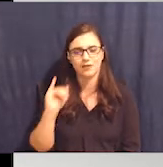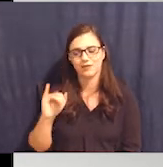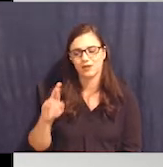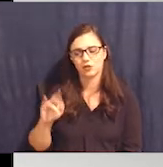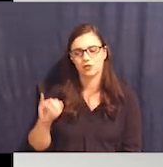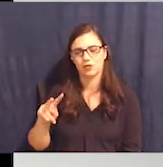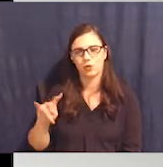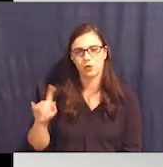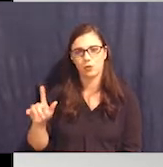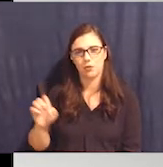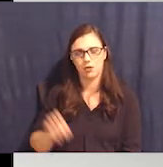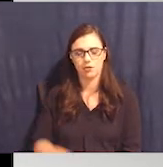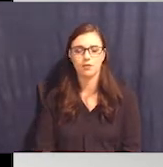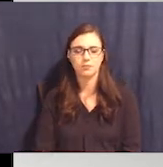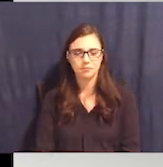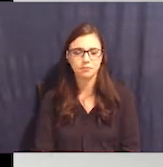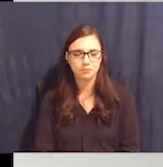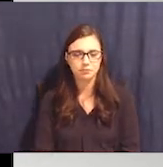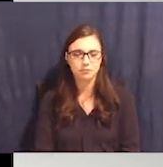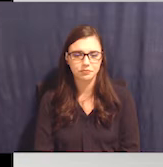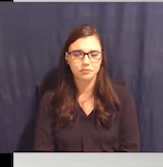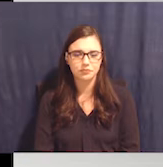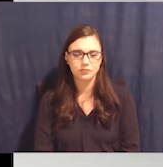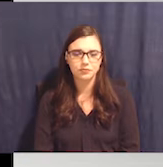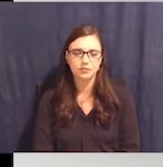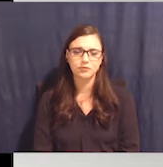as long as it's irrevocable. Here's you.